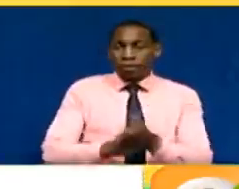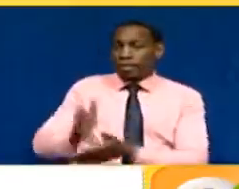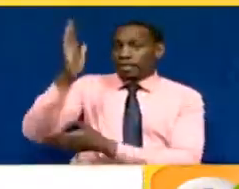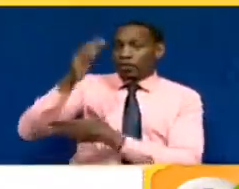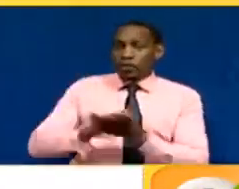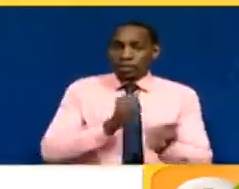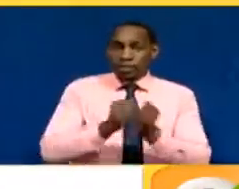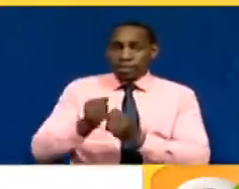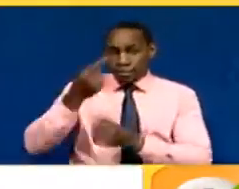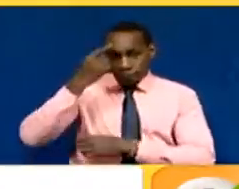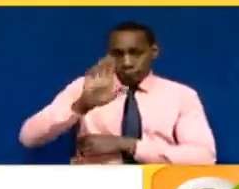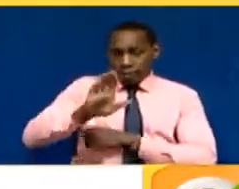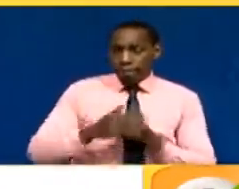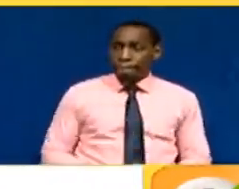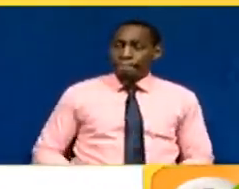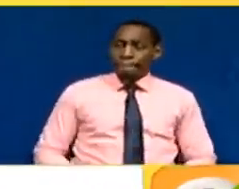God's strategy for you.